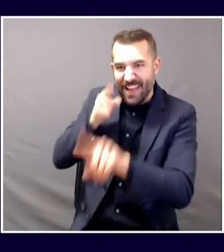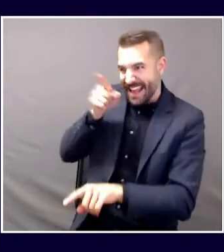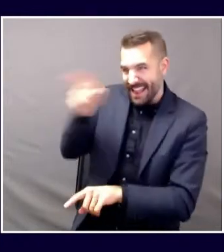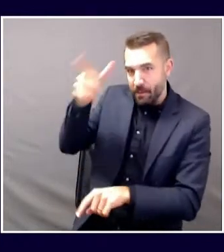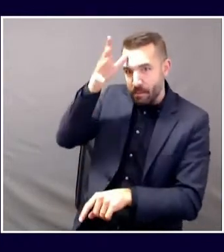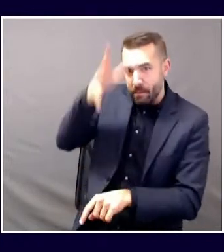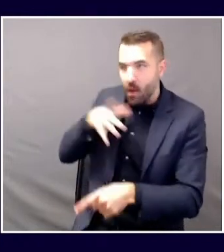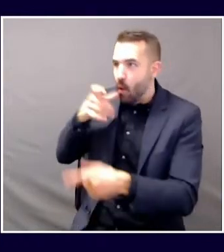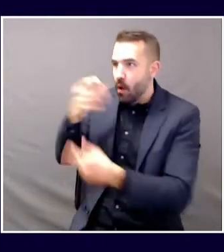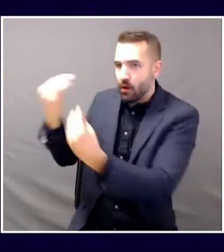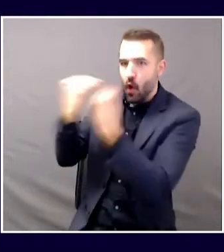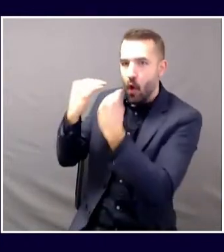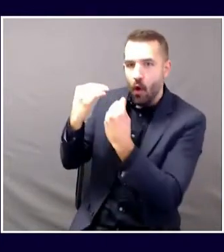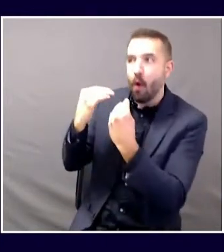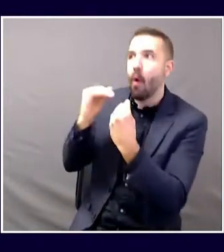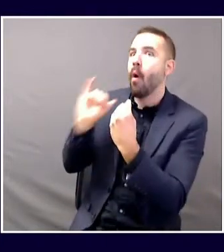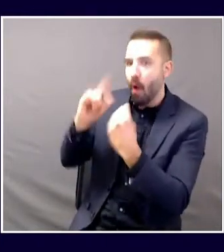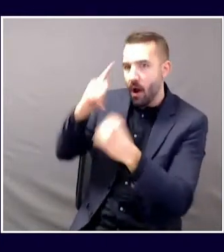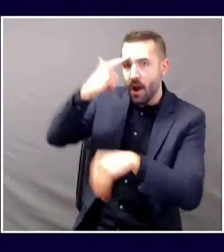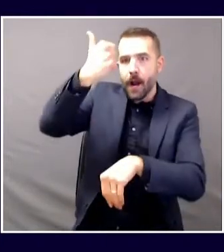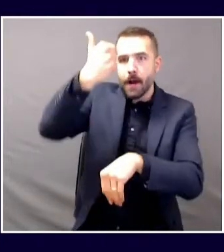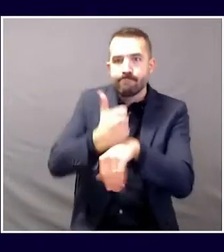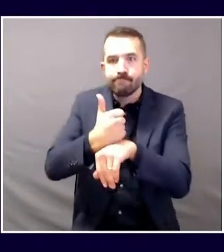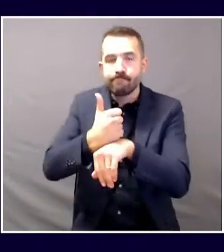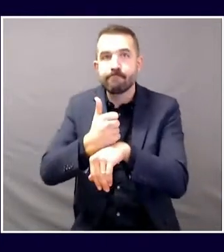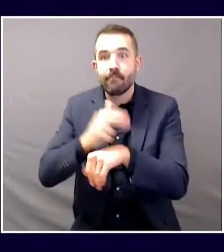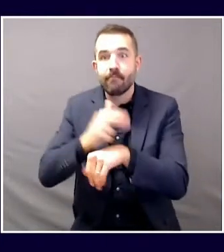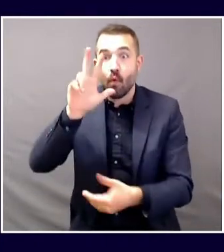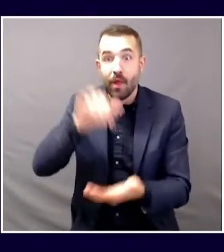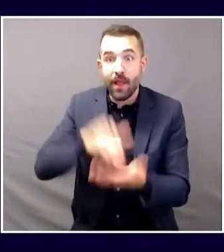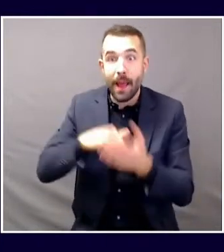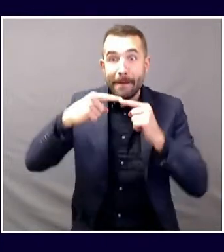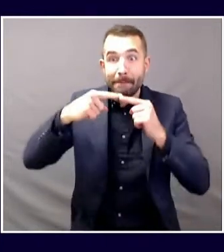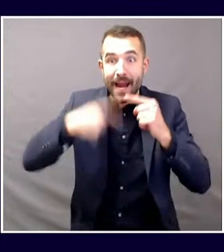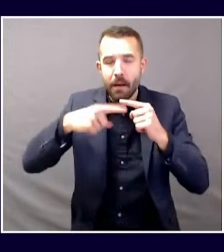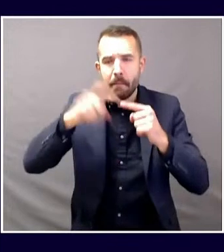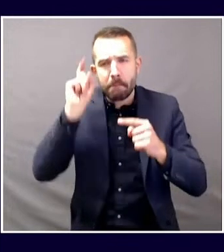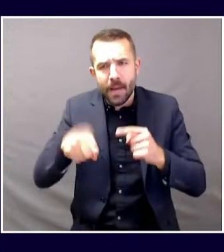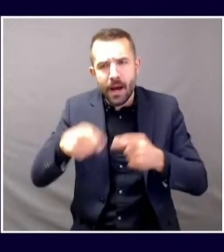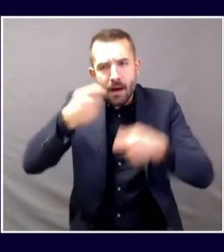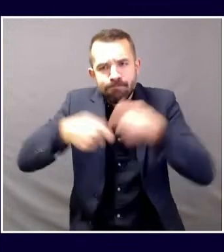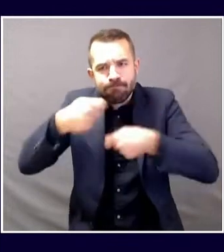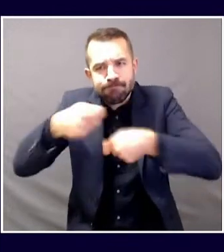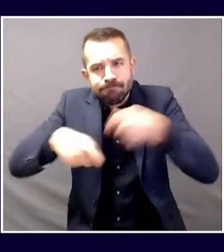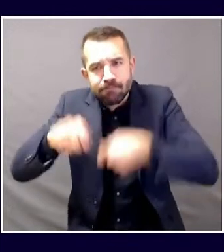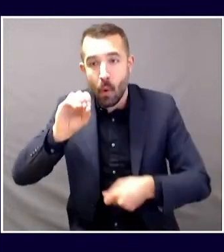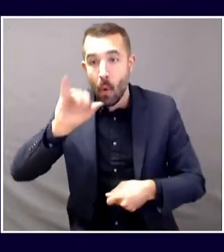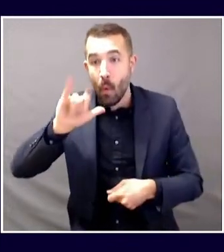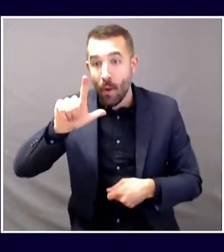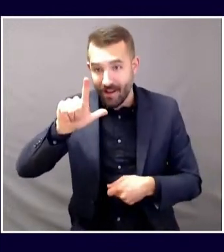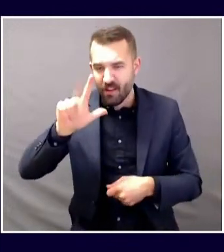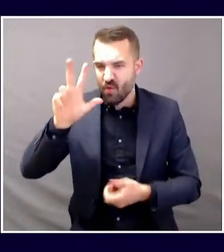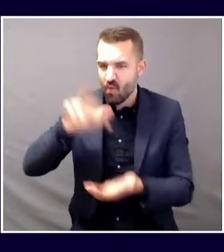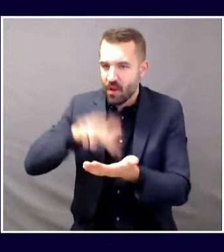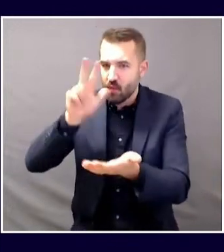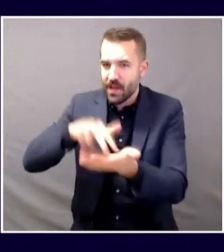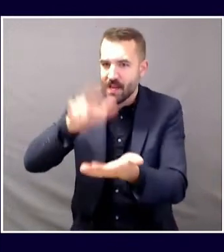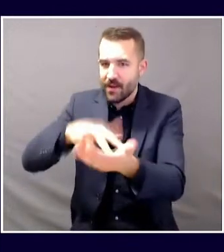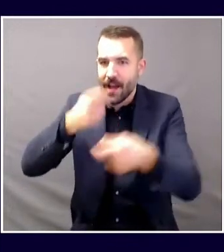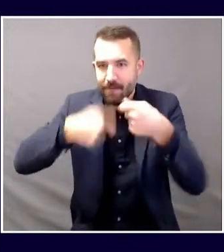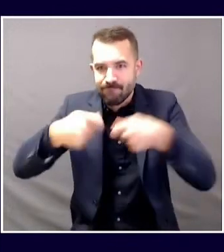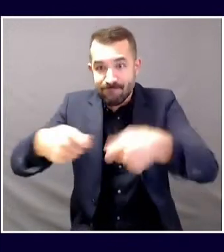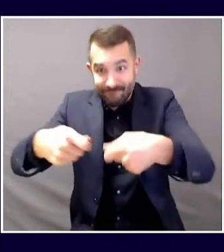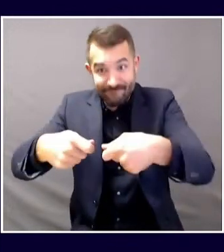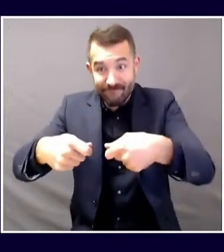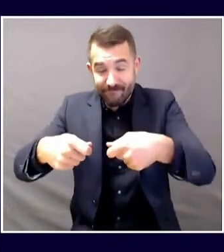your oil every 3,000 miles without fail. And because that was the first thing my dad was taught to do with his